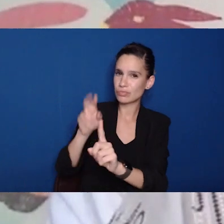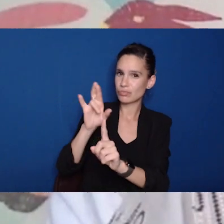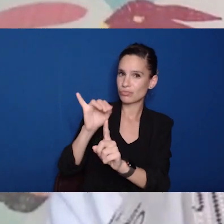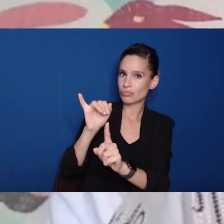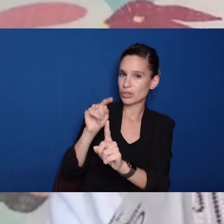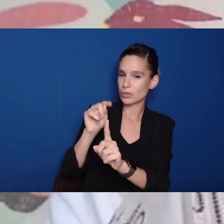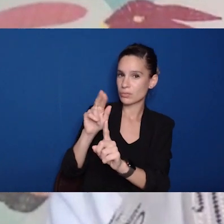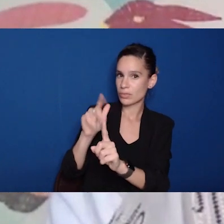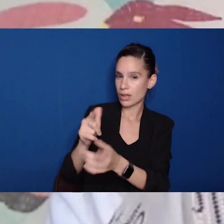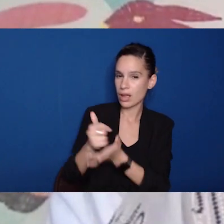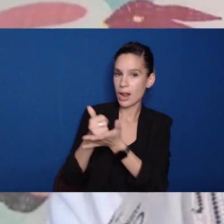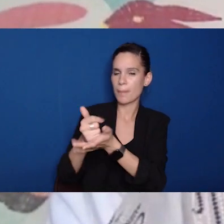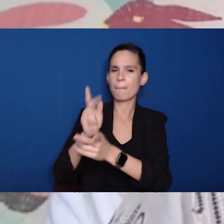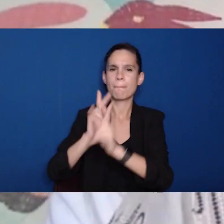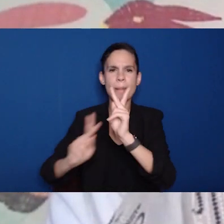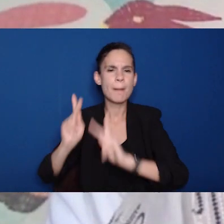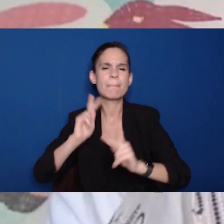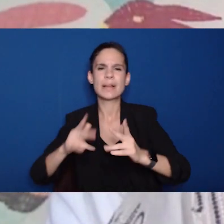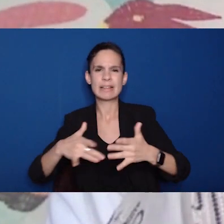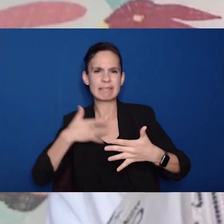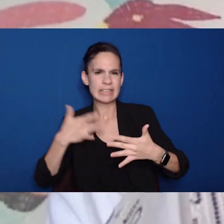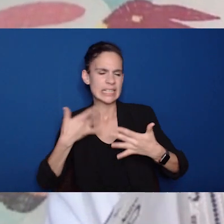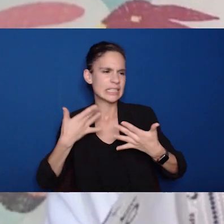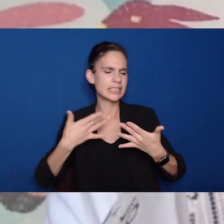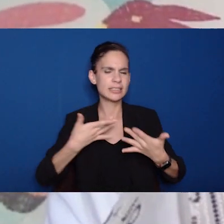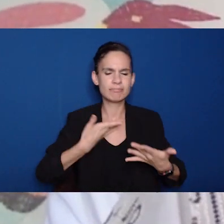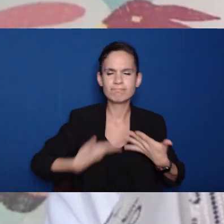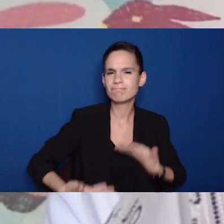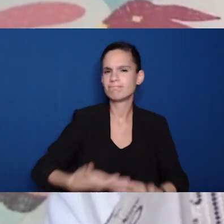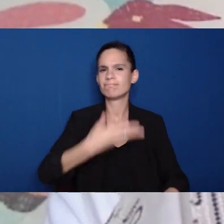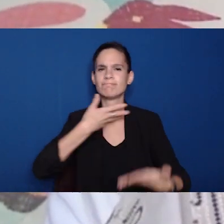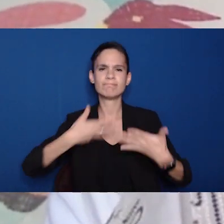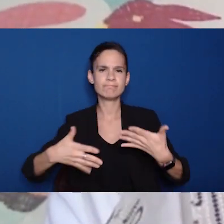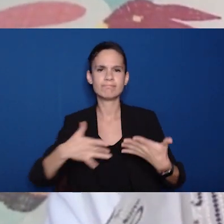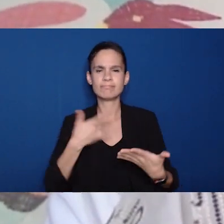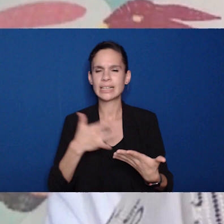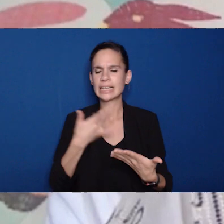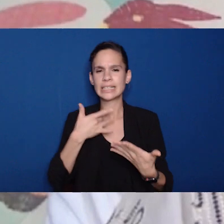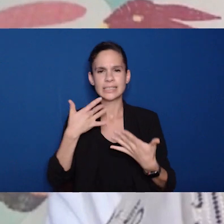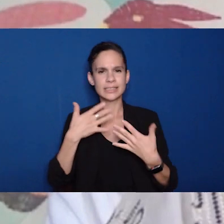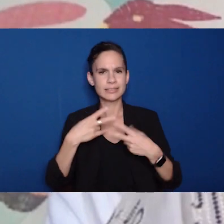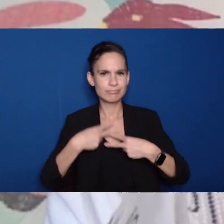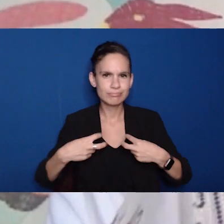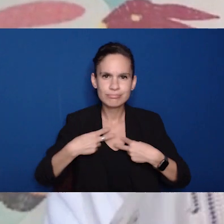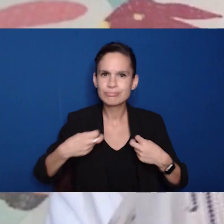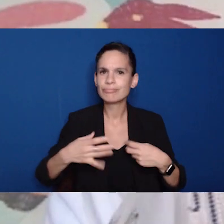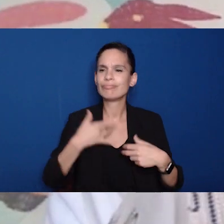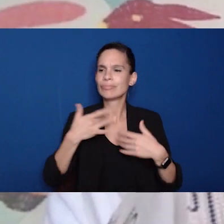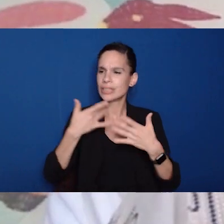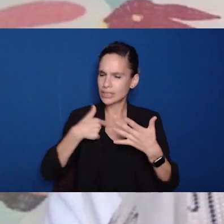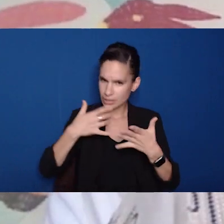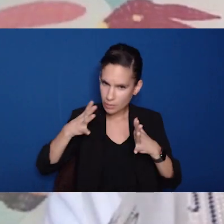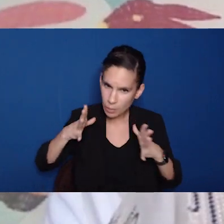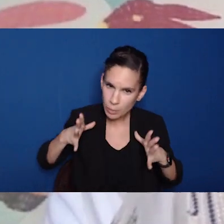it's the antidote to people feeling sort of the sense of existential